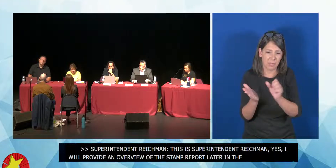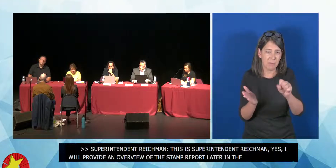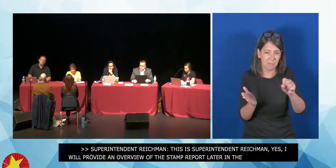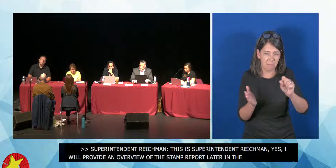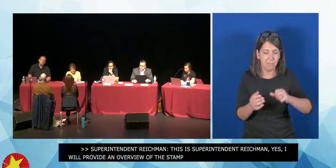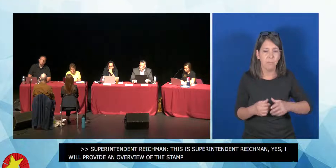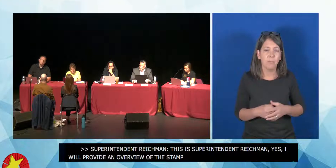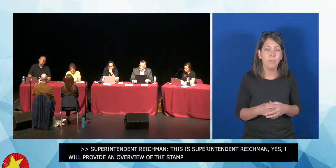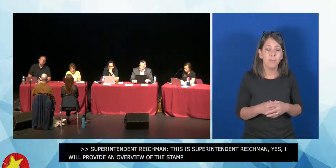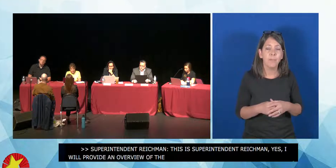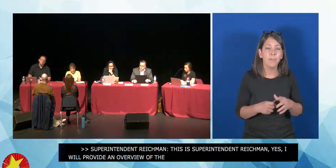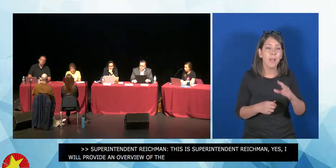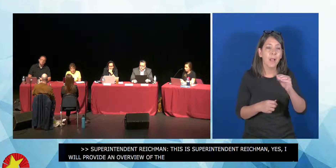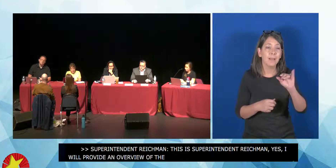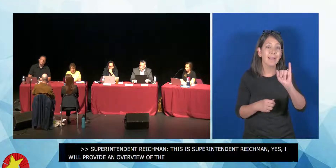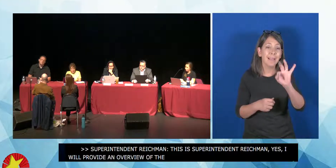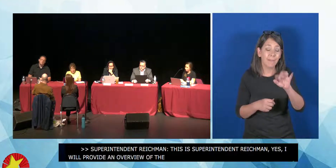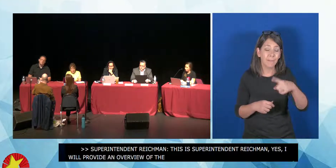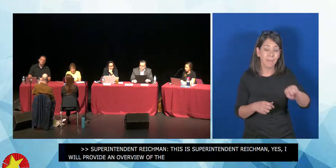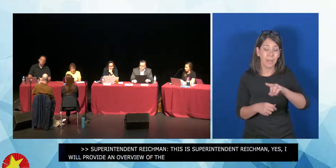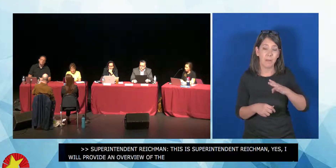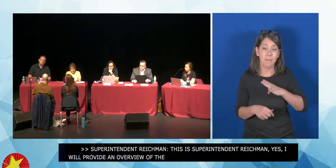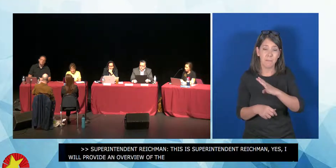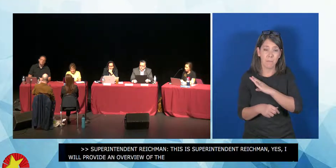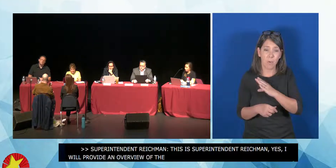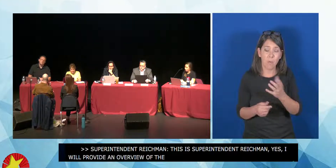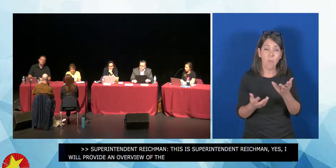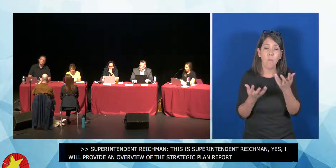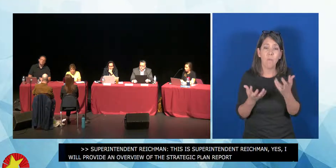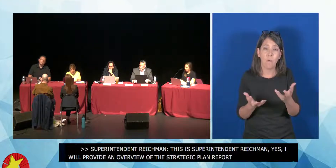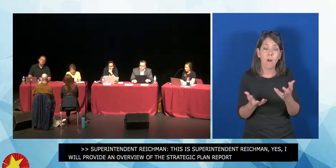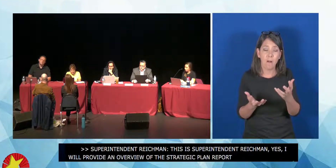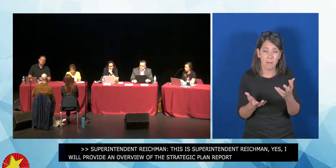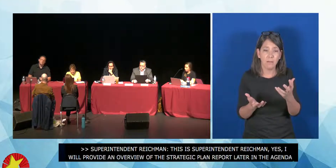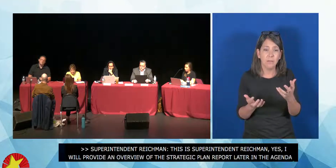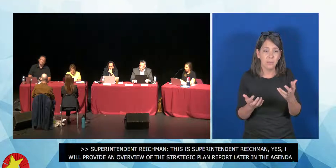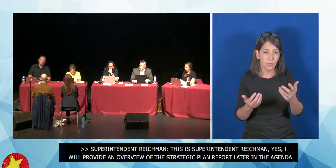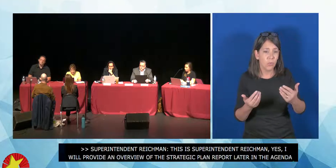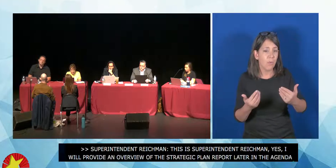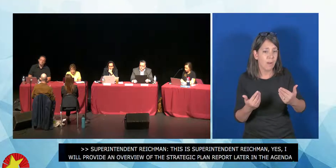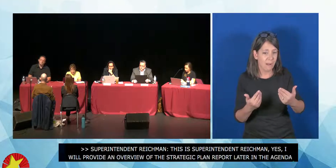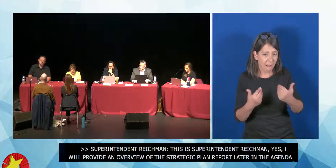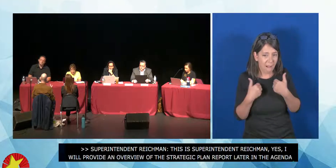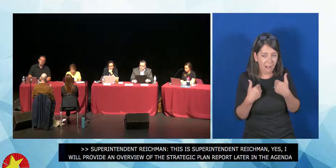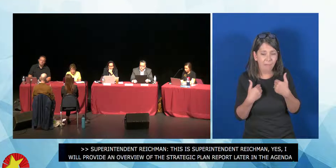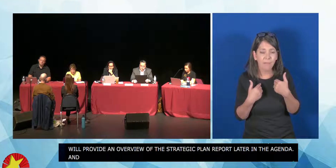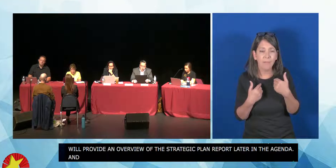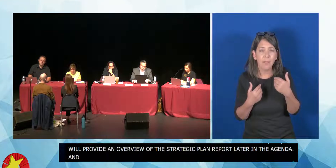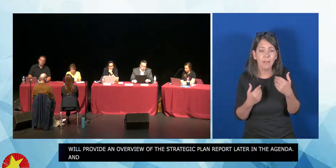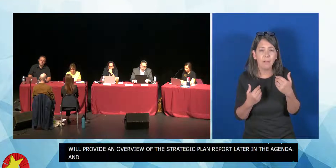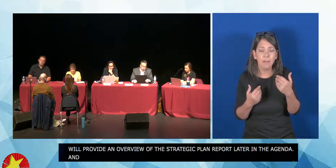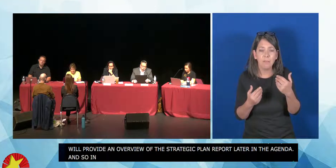And if board members wish to have a work study session